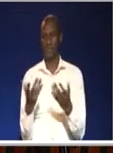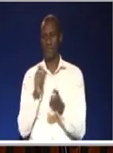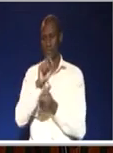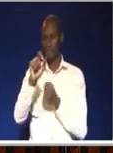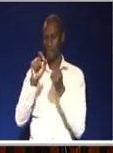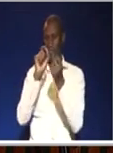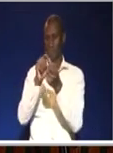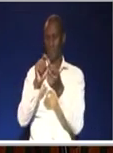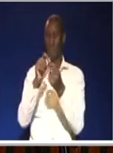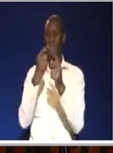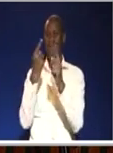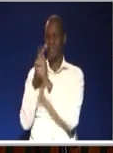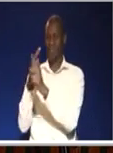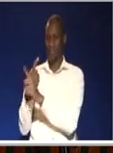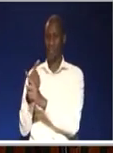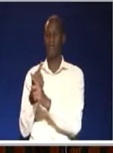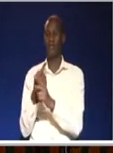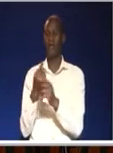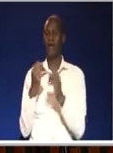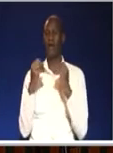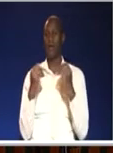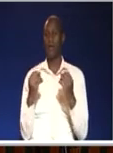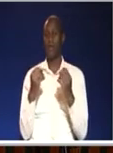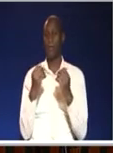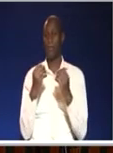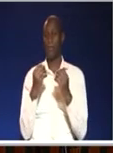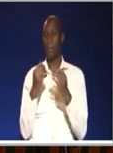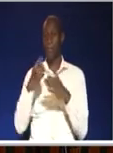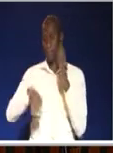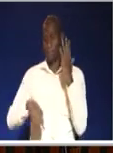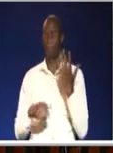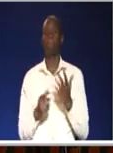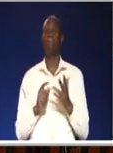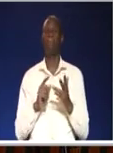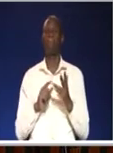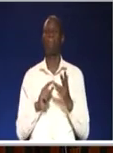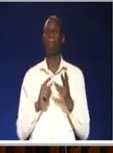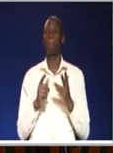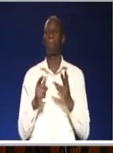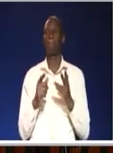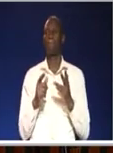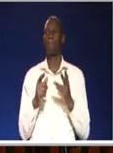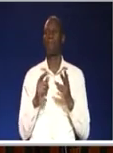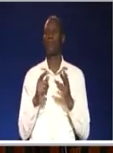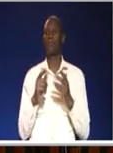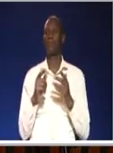specific different prices. We are going to look at an example shortly